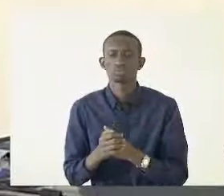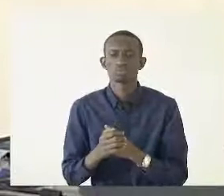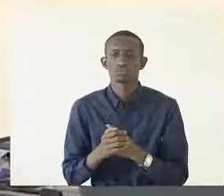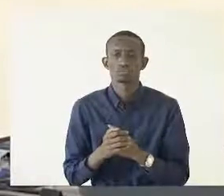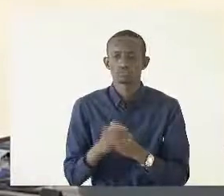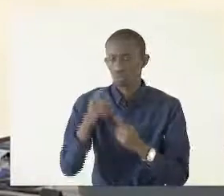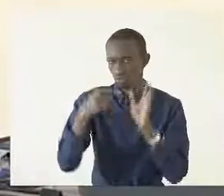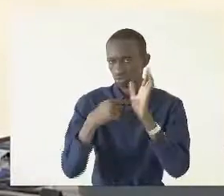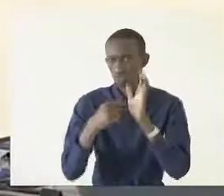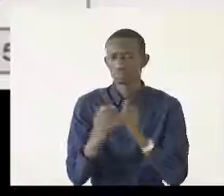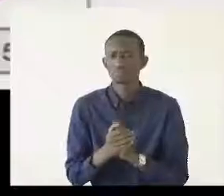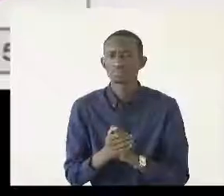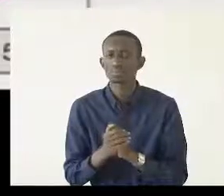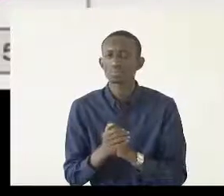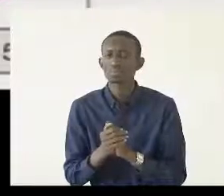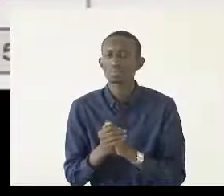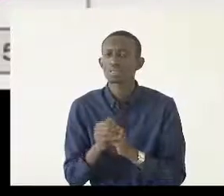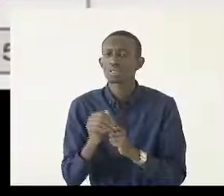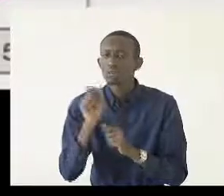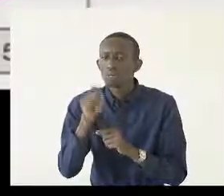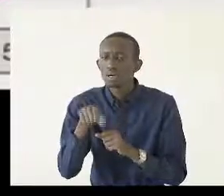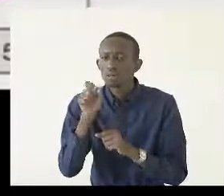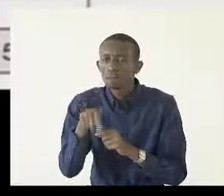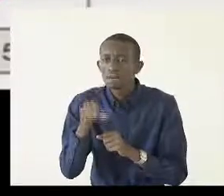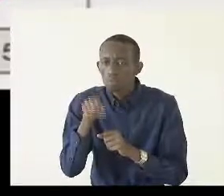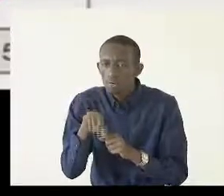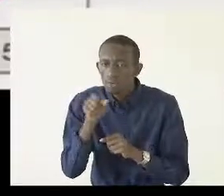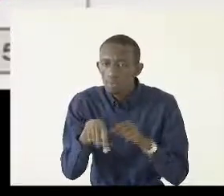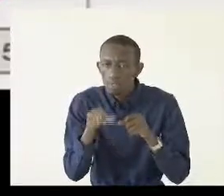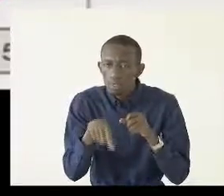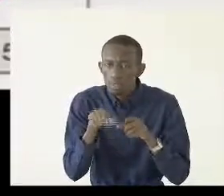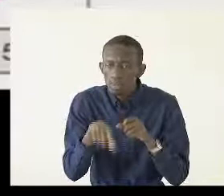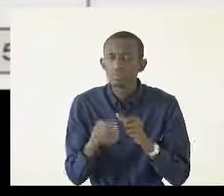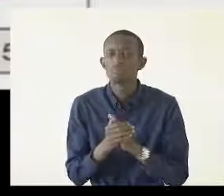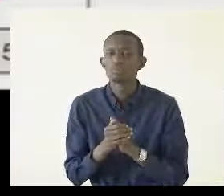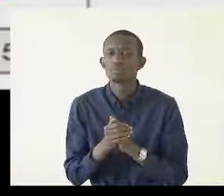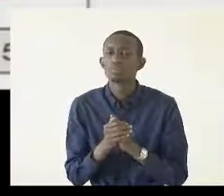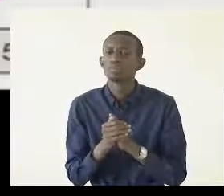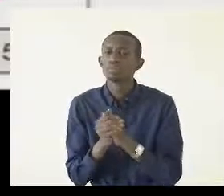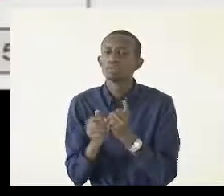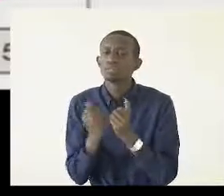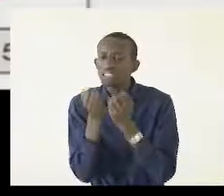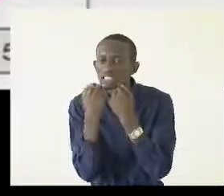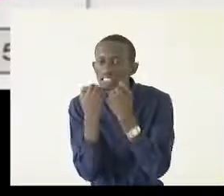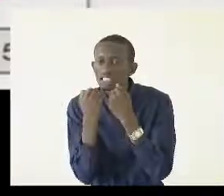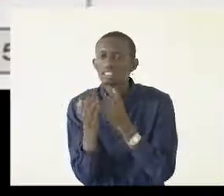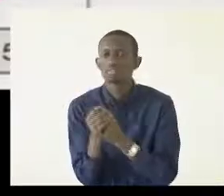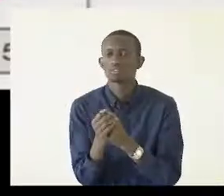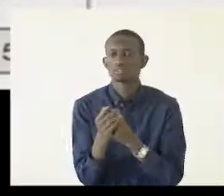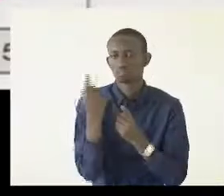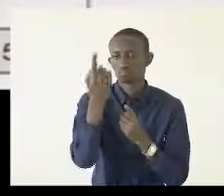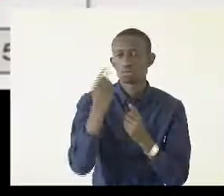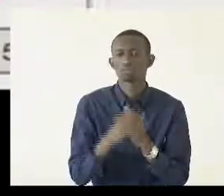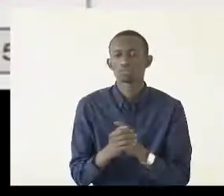cotyledon, while the seed of the beans we normally eat, have two